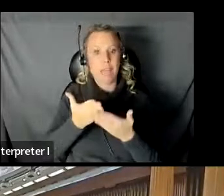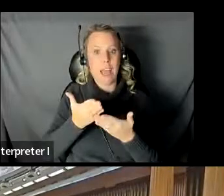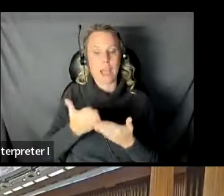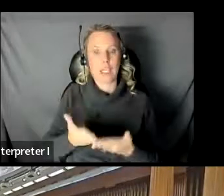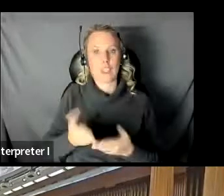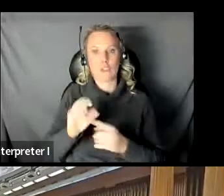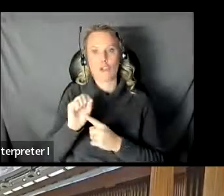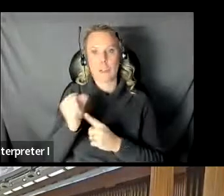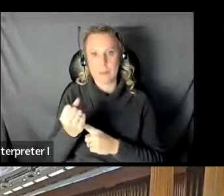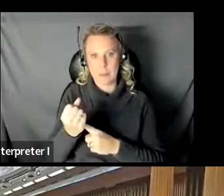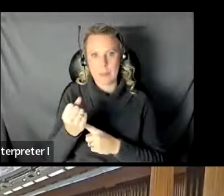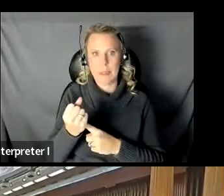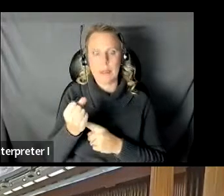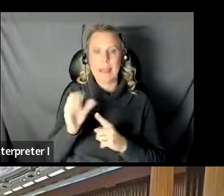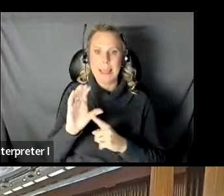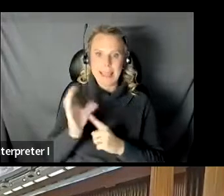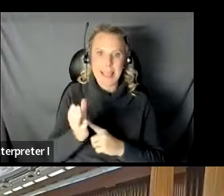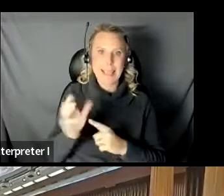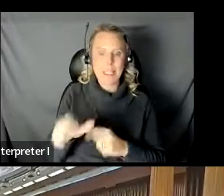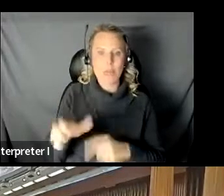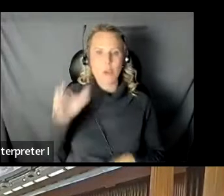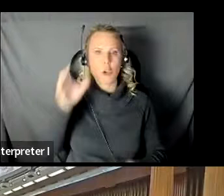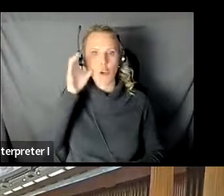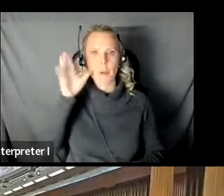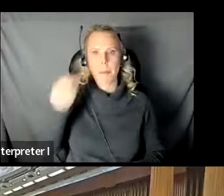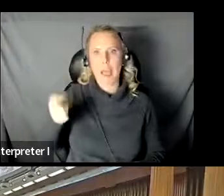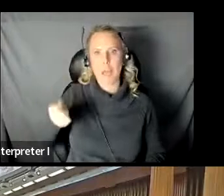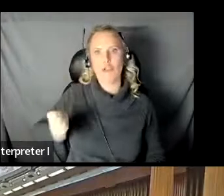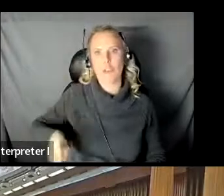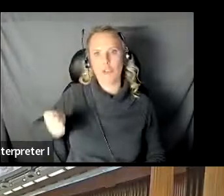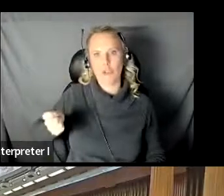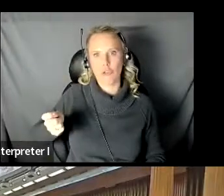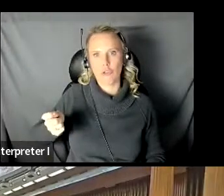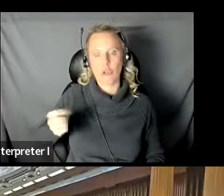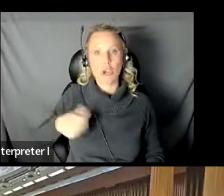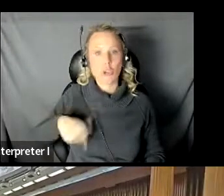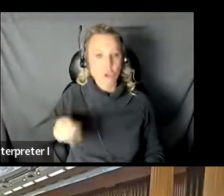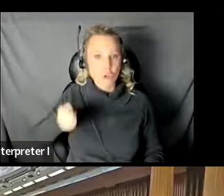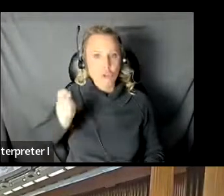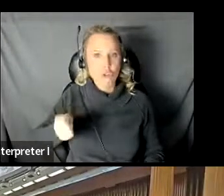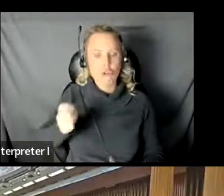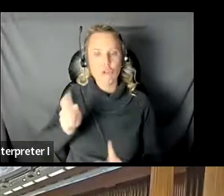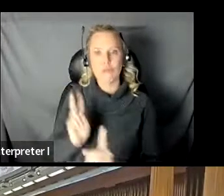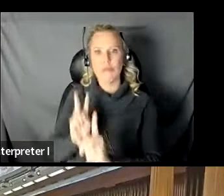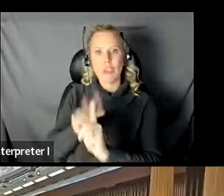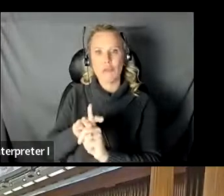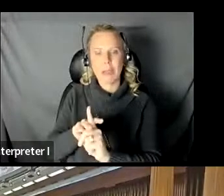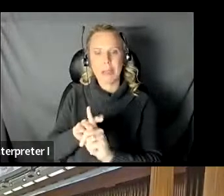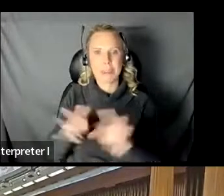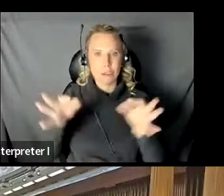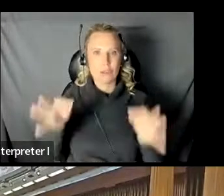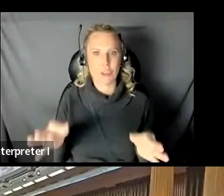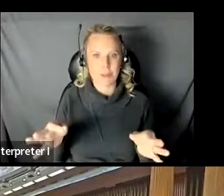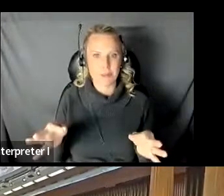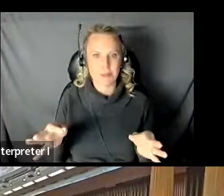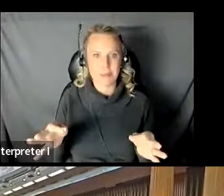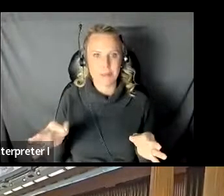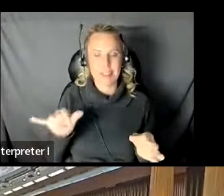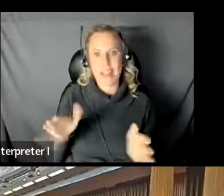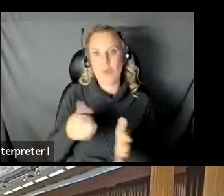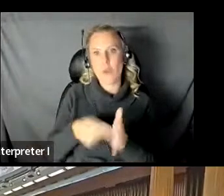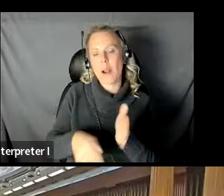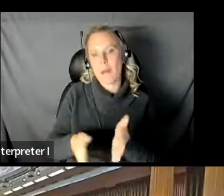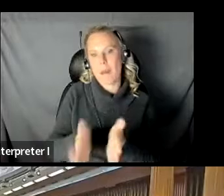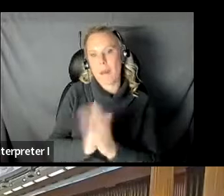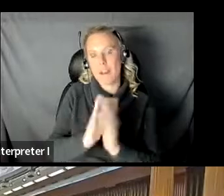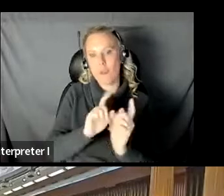of cases that deserve to be heard by judges. Judges should be granted discretion, which is what I'm asking, to